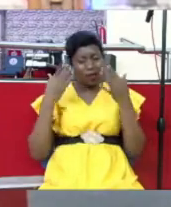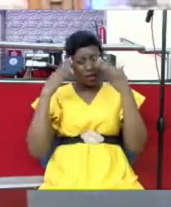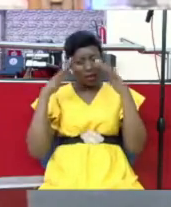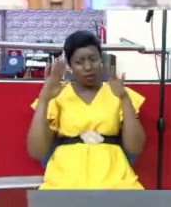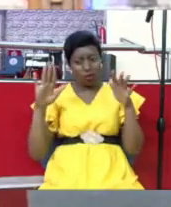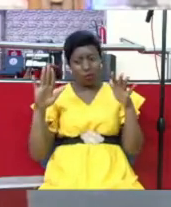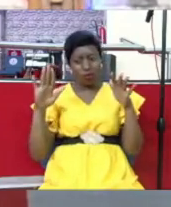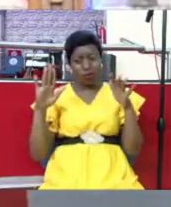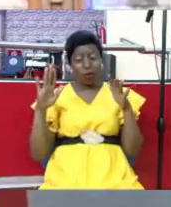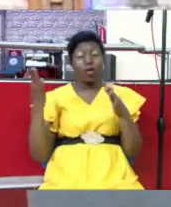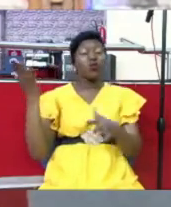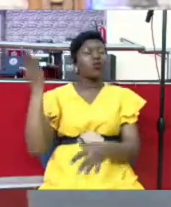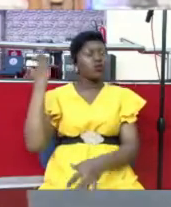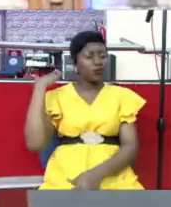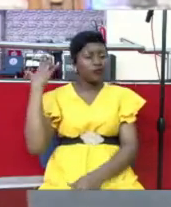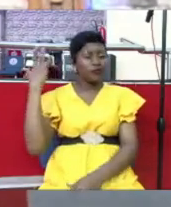direction.